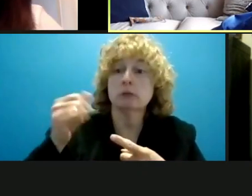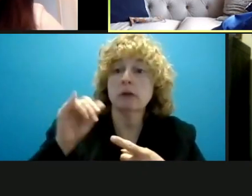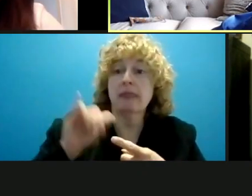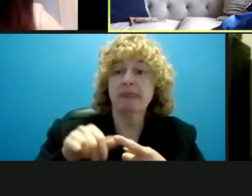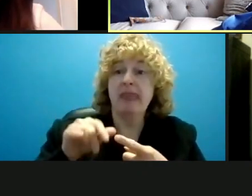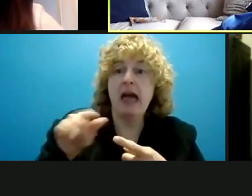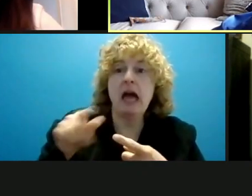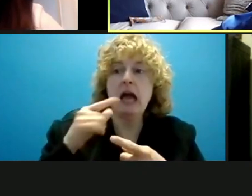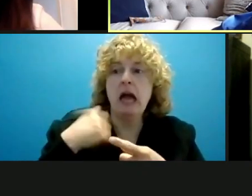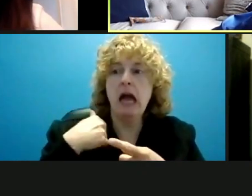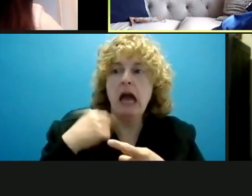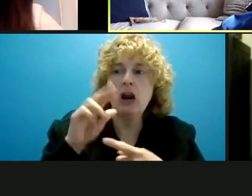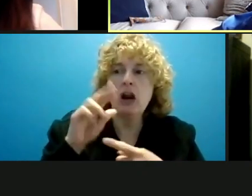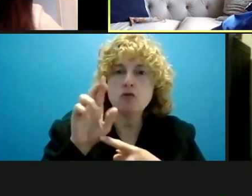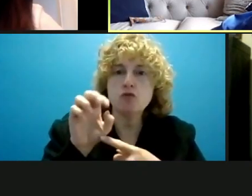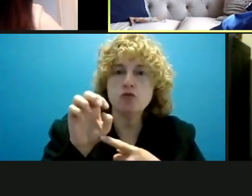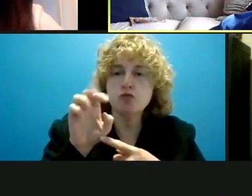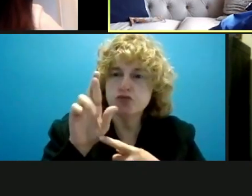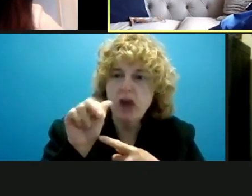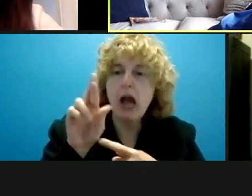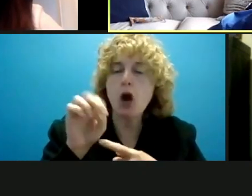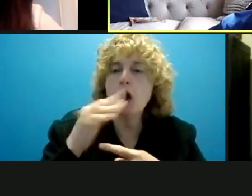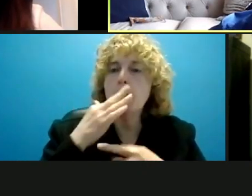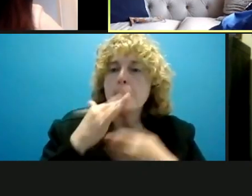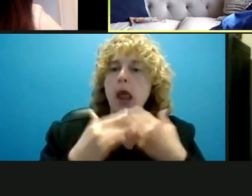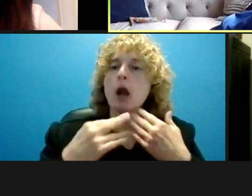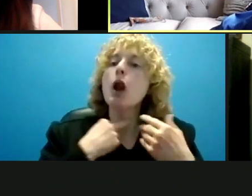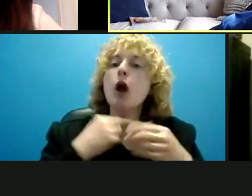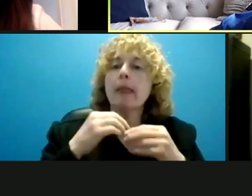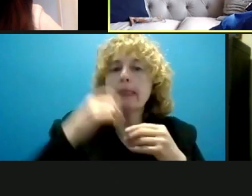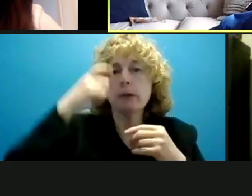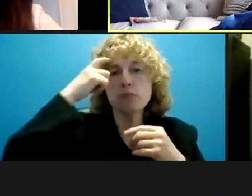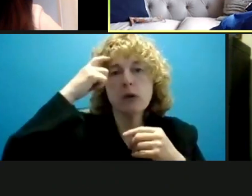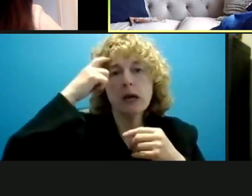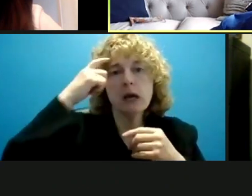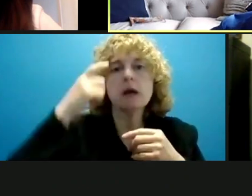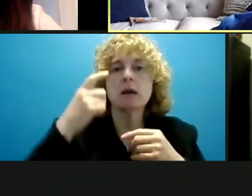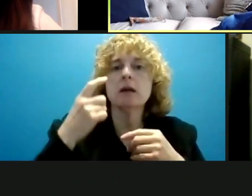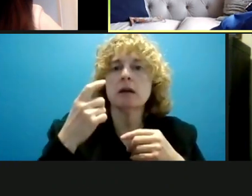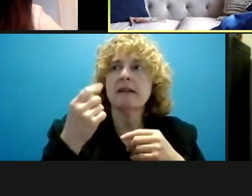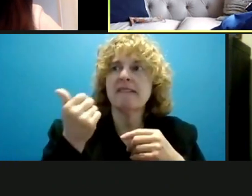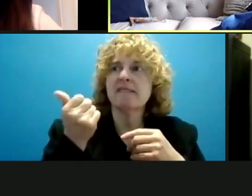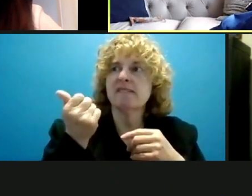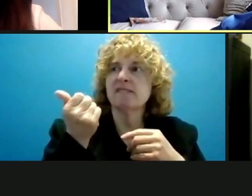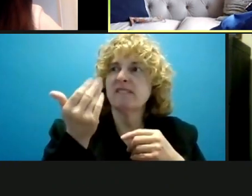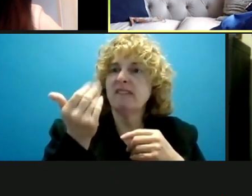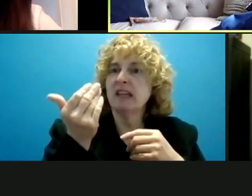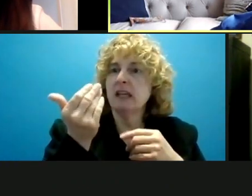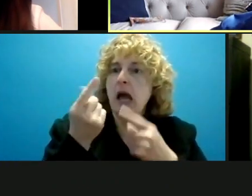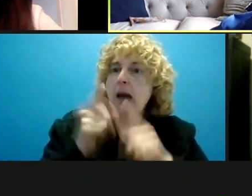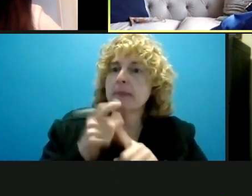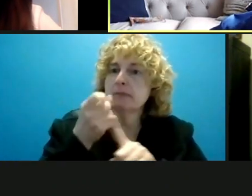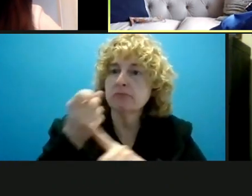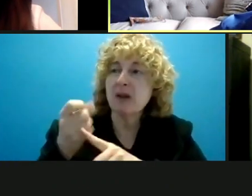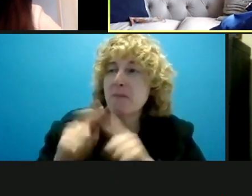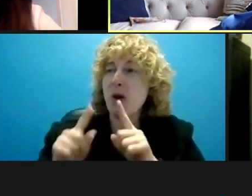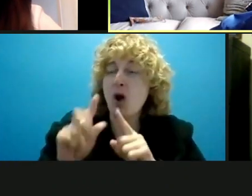with the rare blood clot in the brain, there were 15 cases and about 3.99 million women